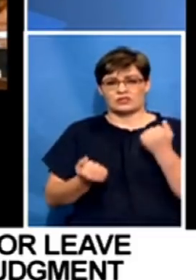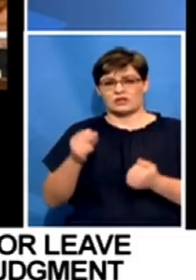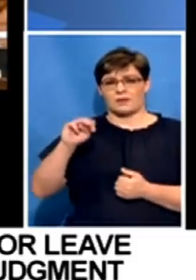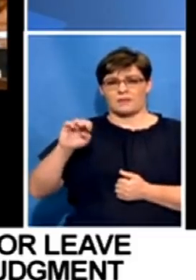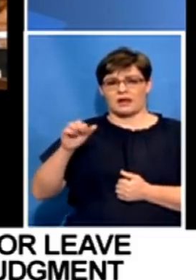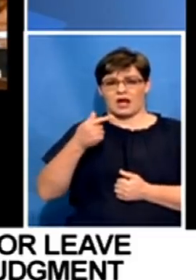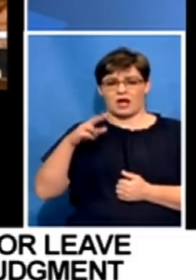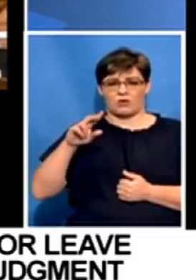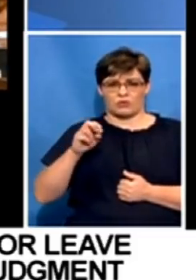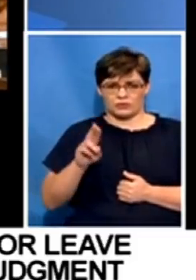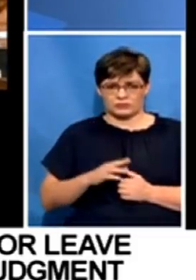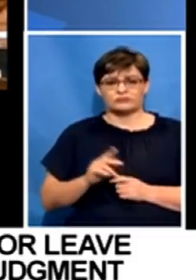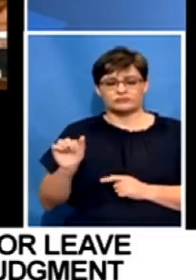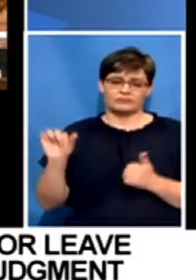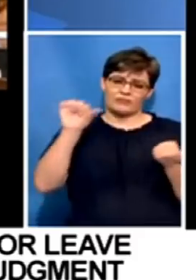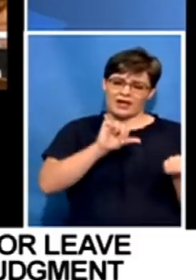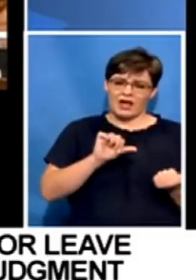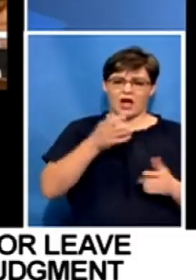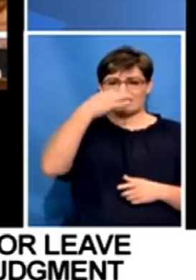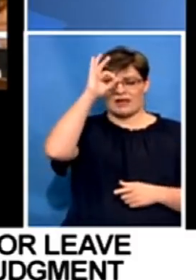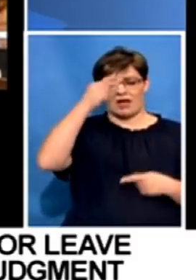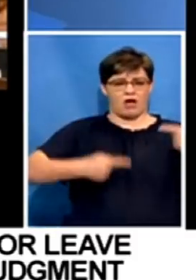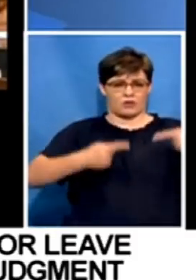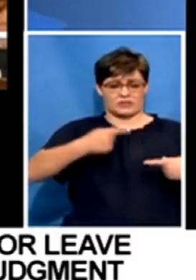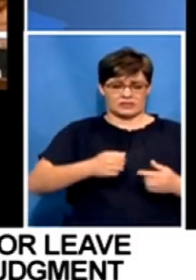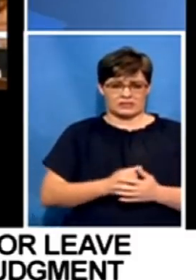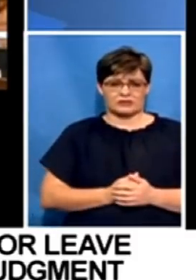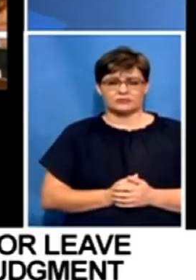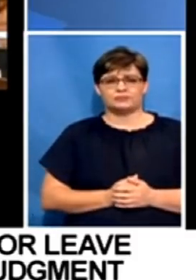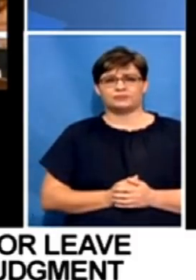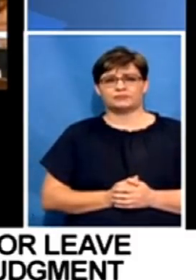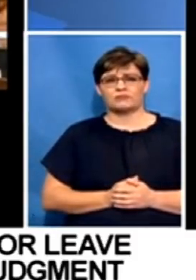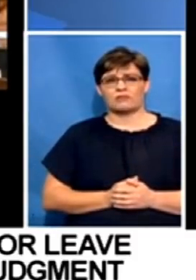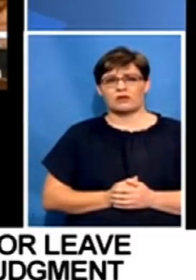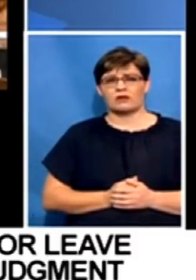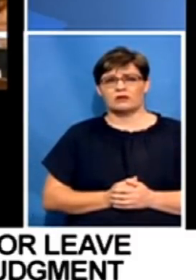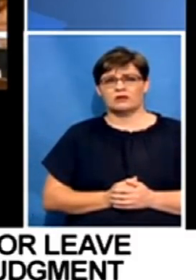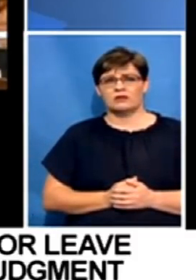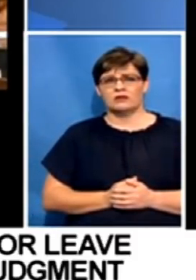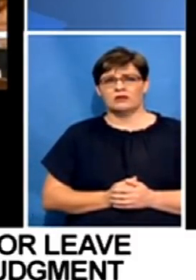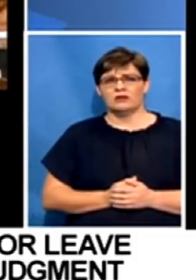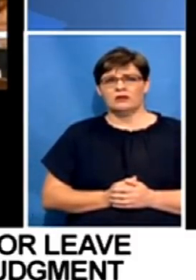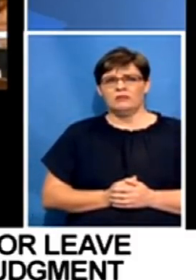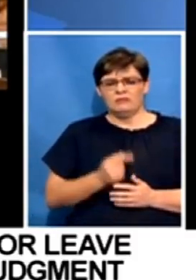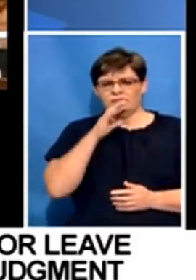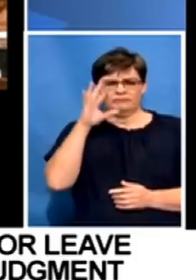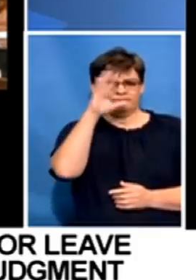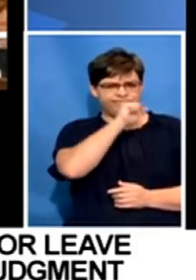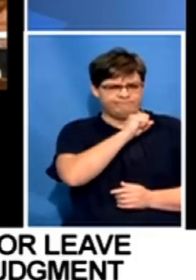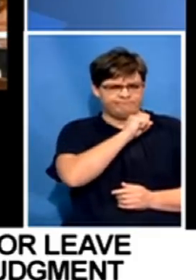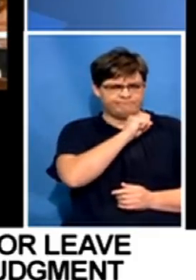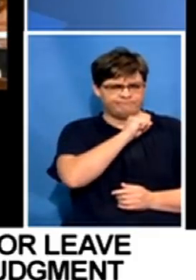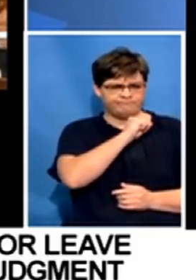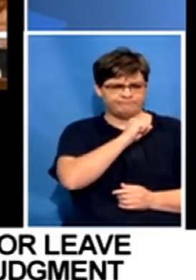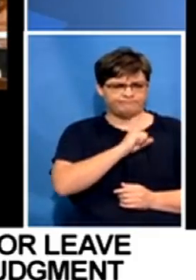affairs argument. Yes. If assume that it was somebody